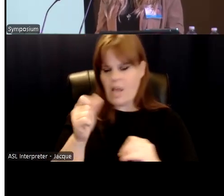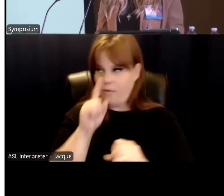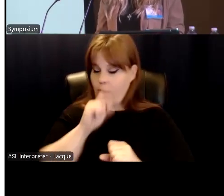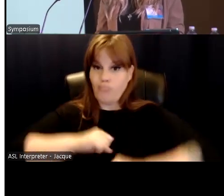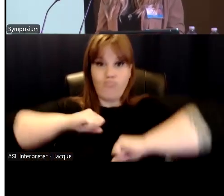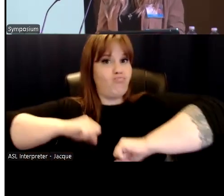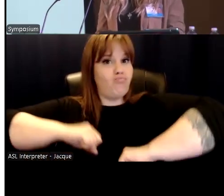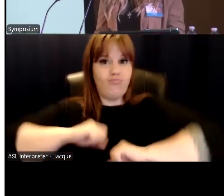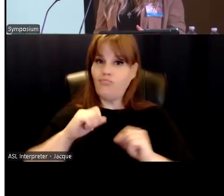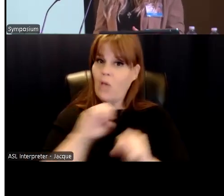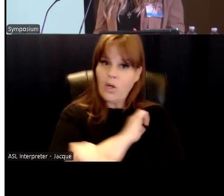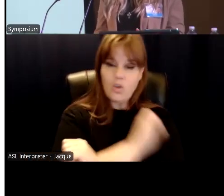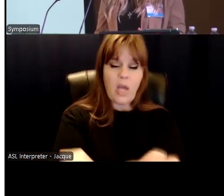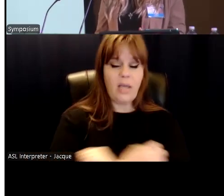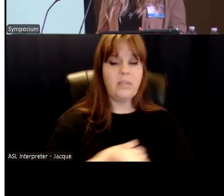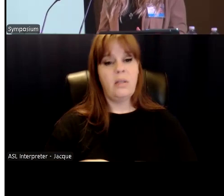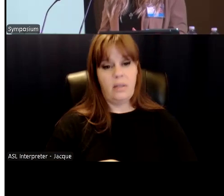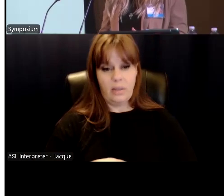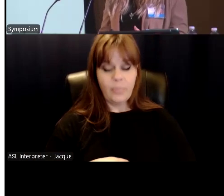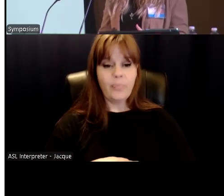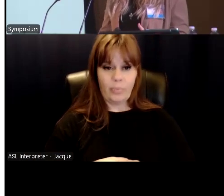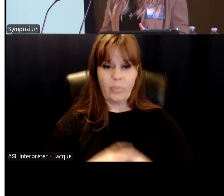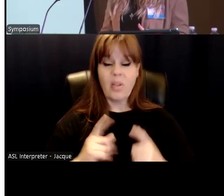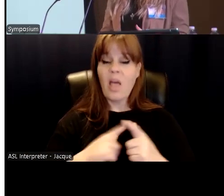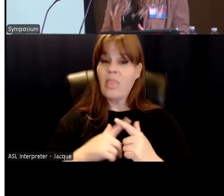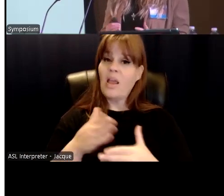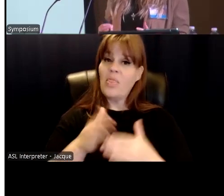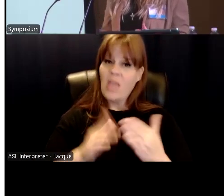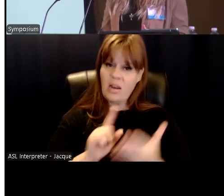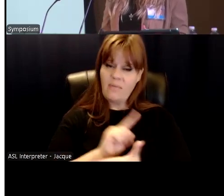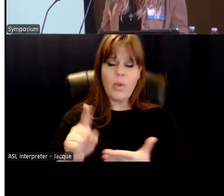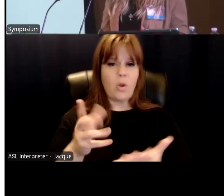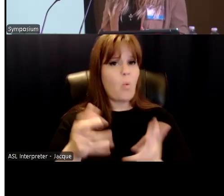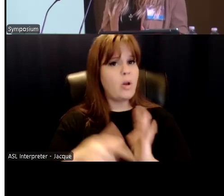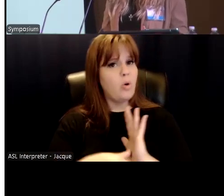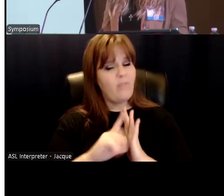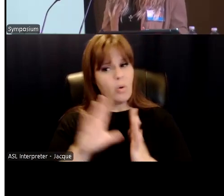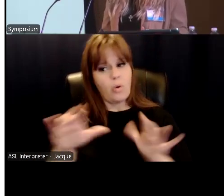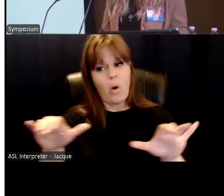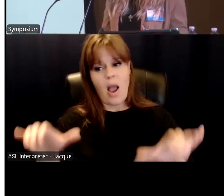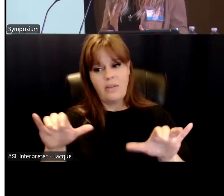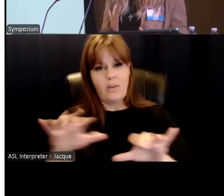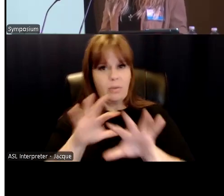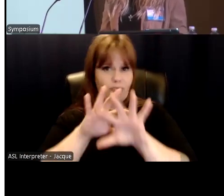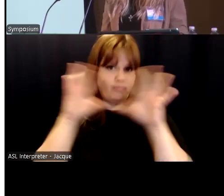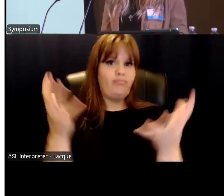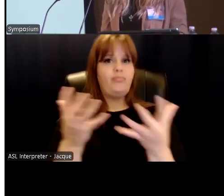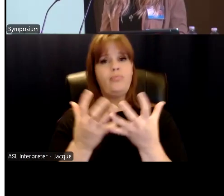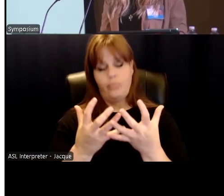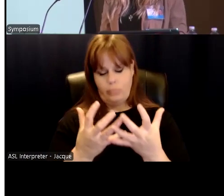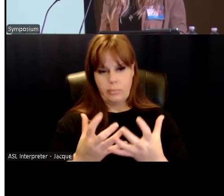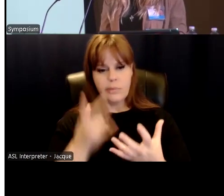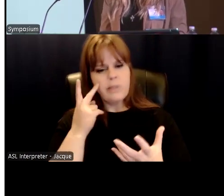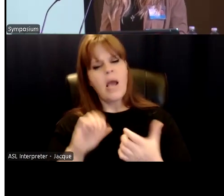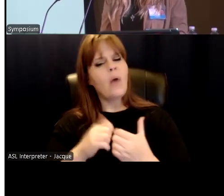energetic. And then at the end of the week, you'll want to review your activities holistically and see how things